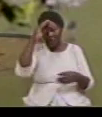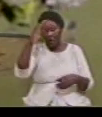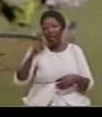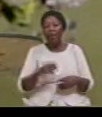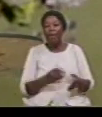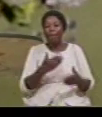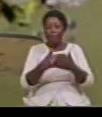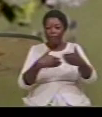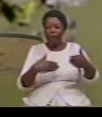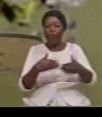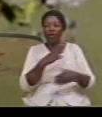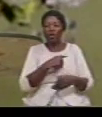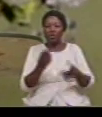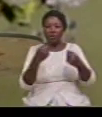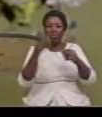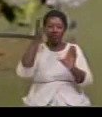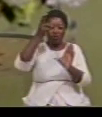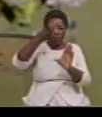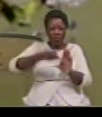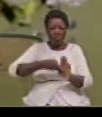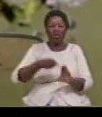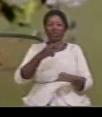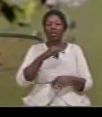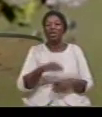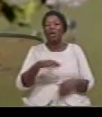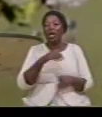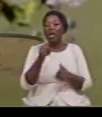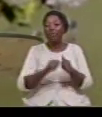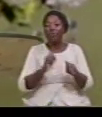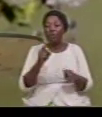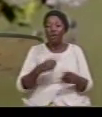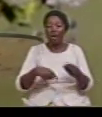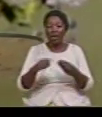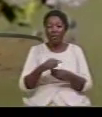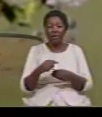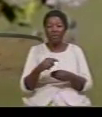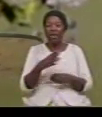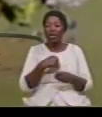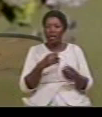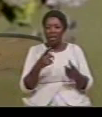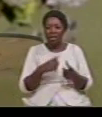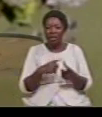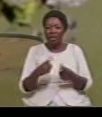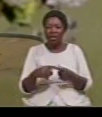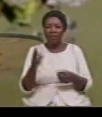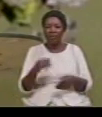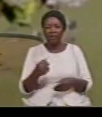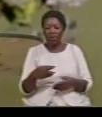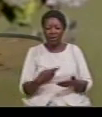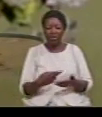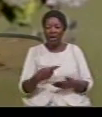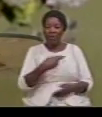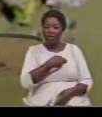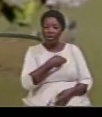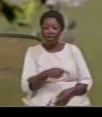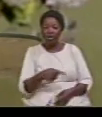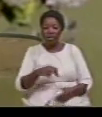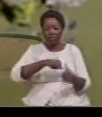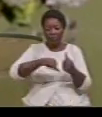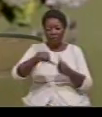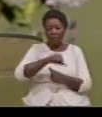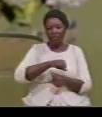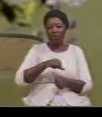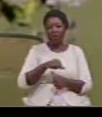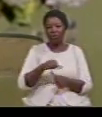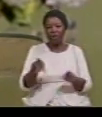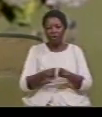the ceremony at the tabernacle was for his restoration to religious fellowship and worship in the sanctuary. In the